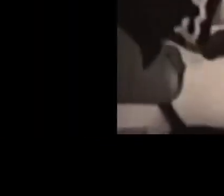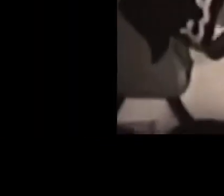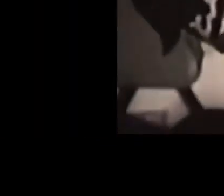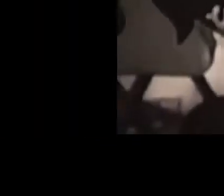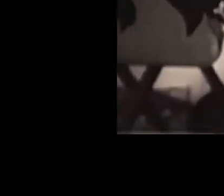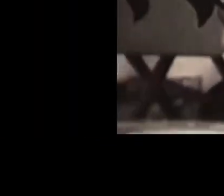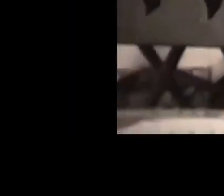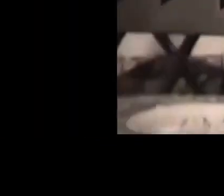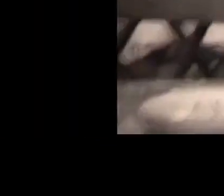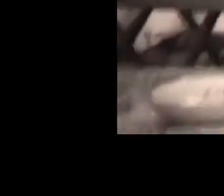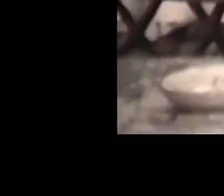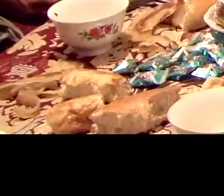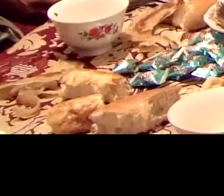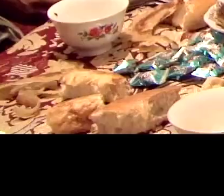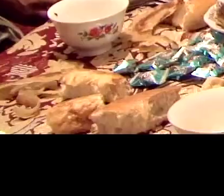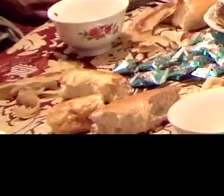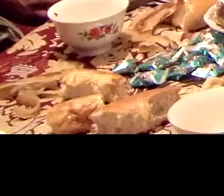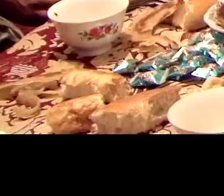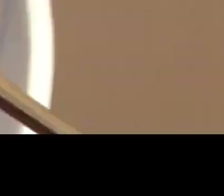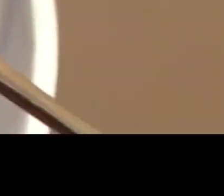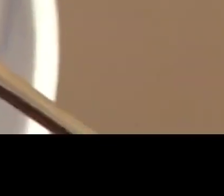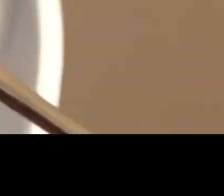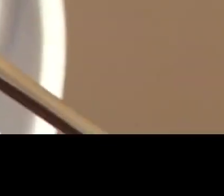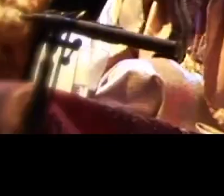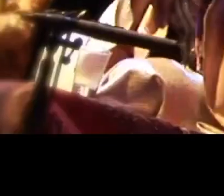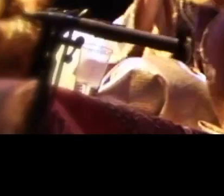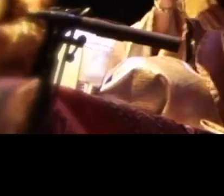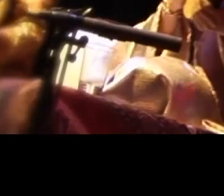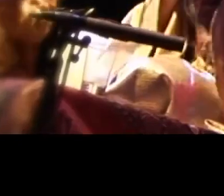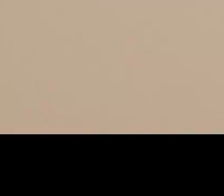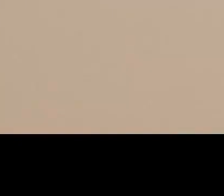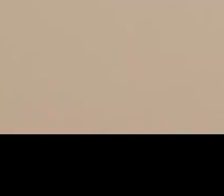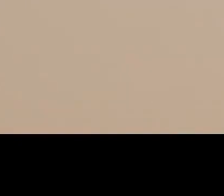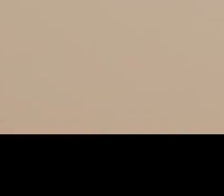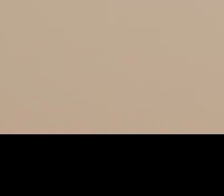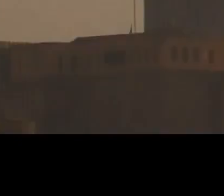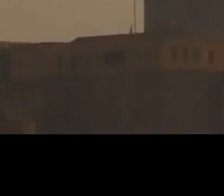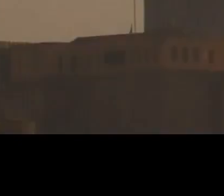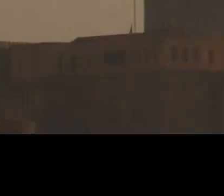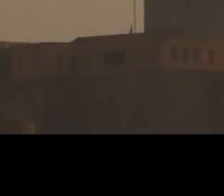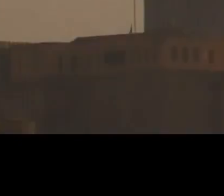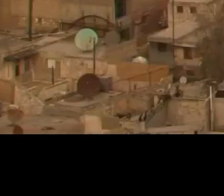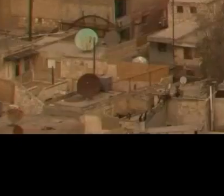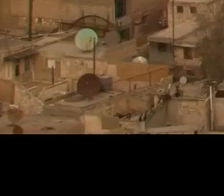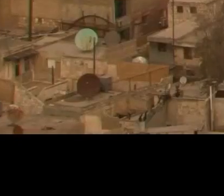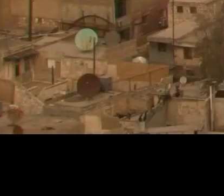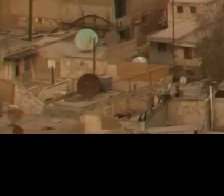been in many ways devastated by the experience of the Soviet Union.